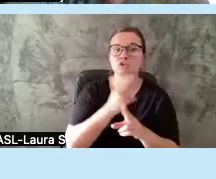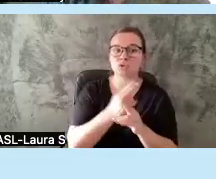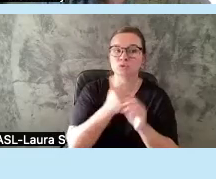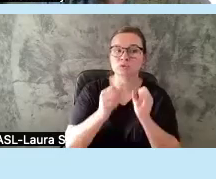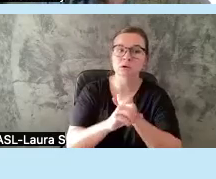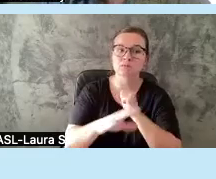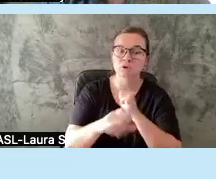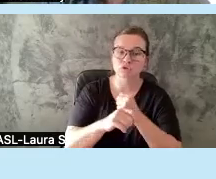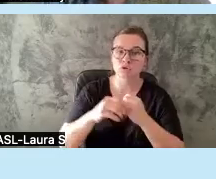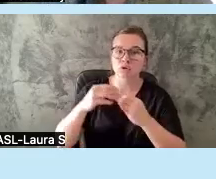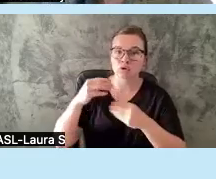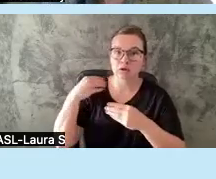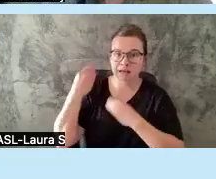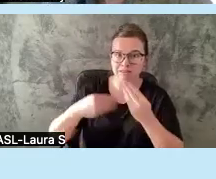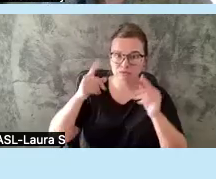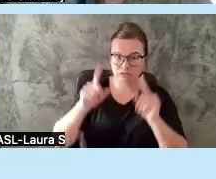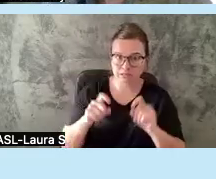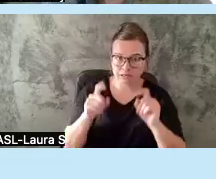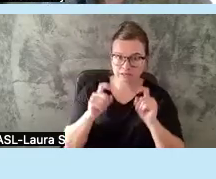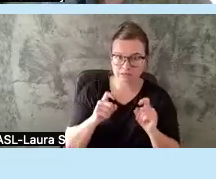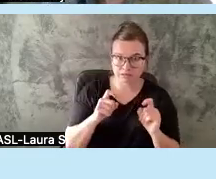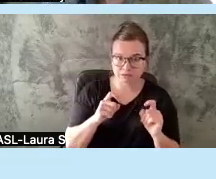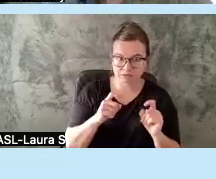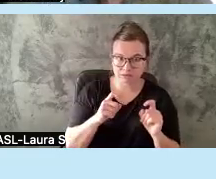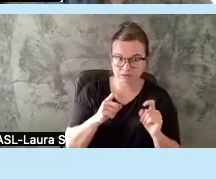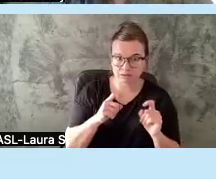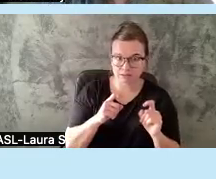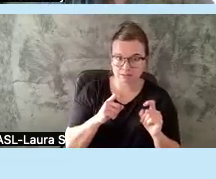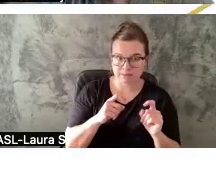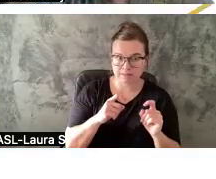ancestry test. Sorry, let me advance one more here.